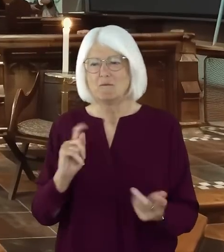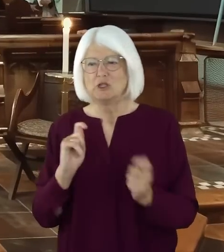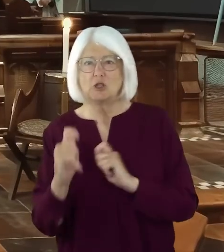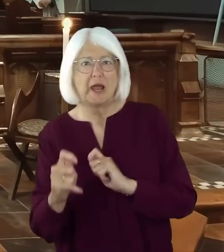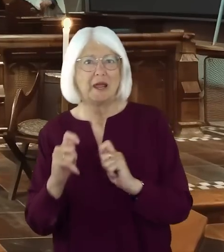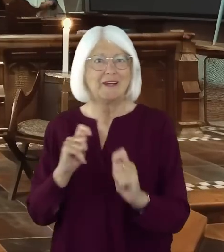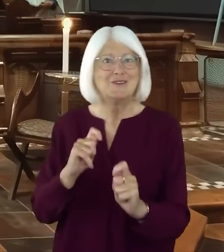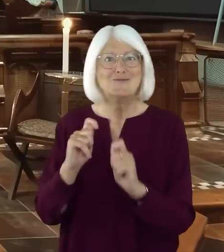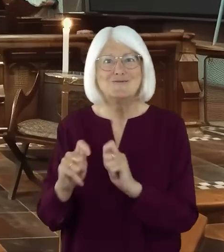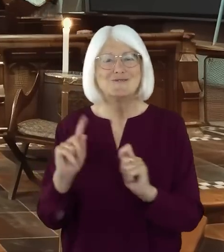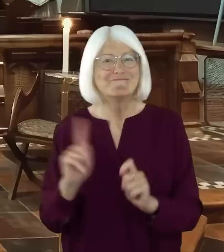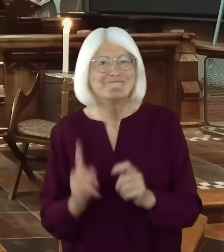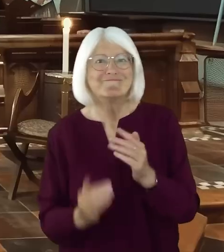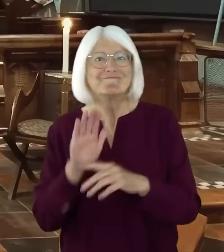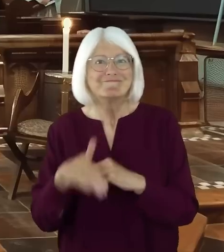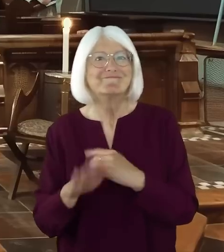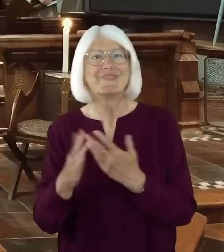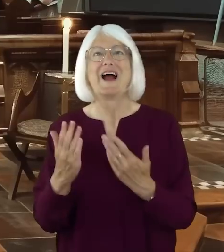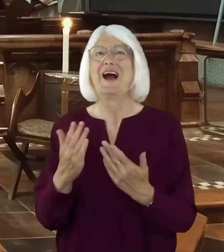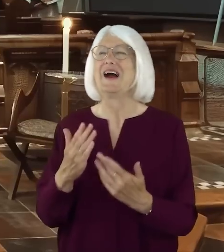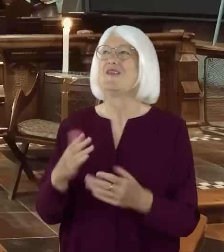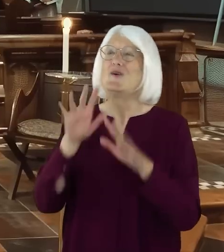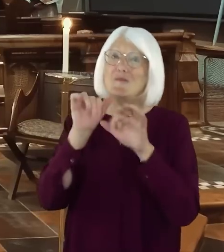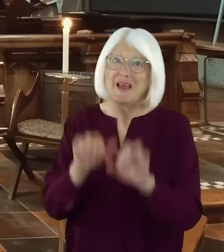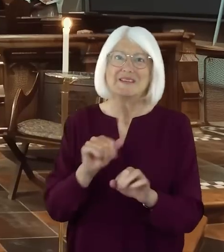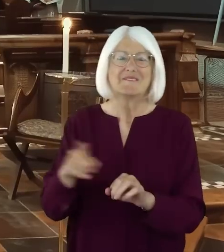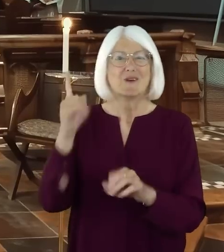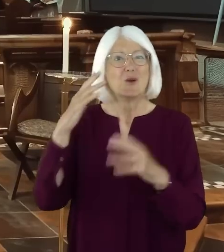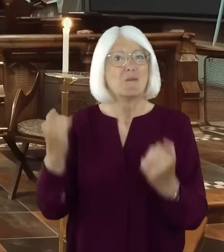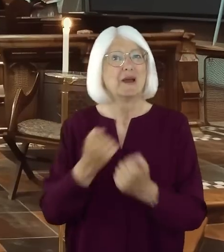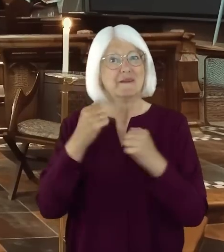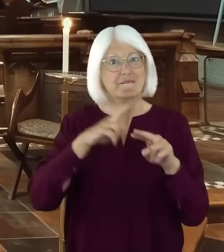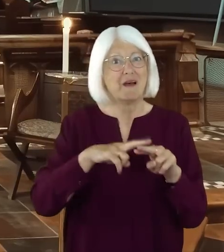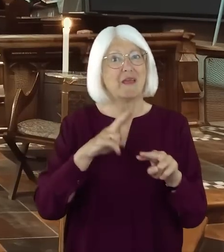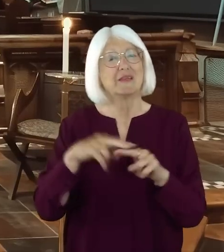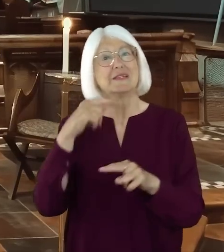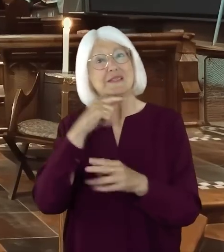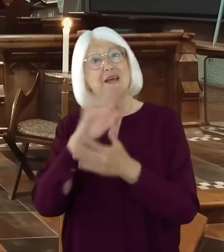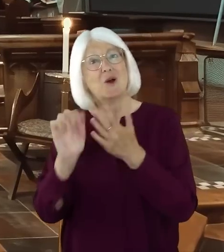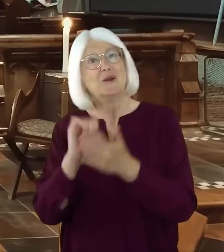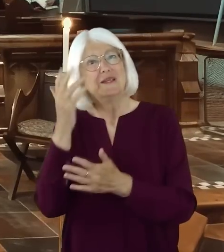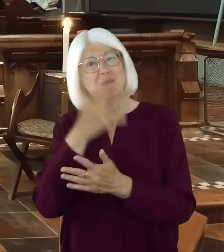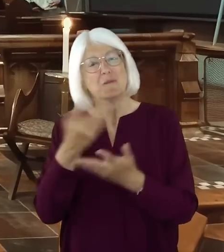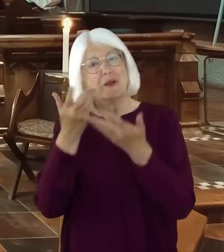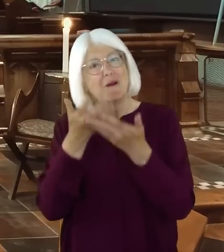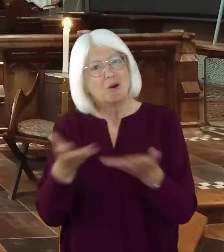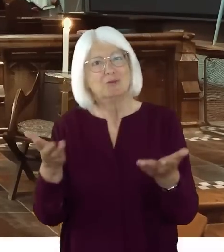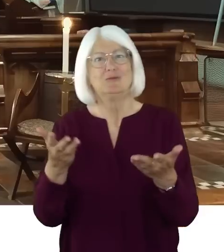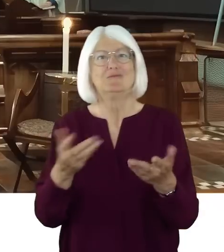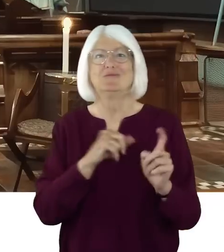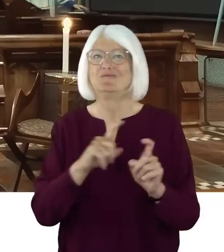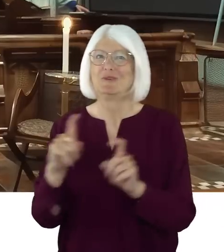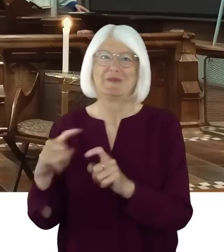turn. And the blessing of God Almighty, the Father, the Son, and the Holy Spirit be upon you and remain with you